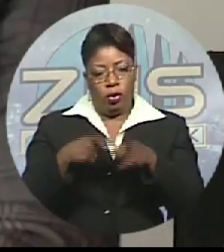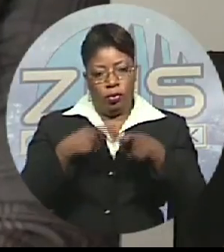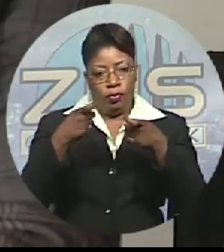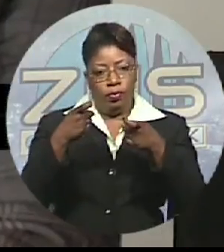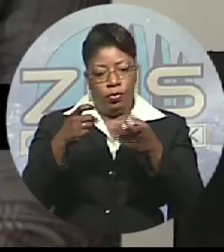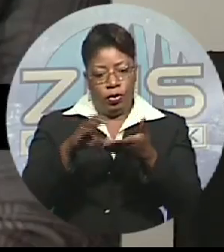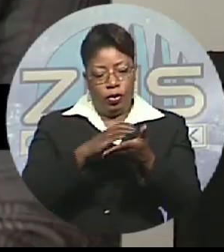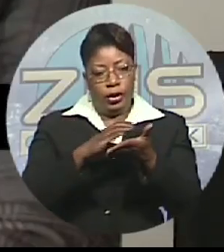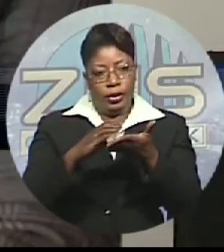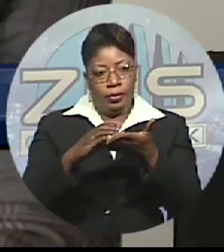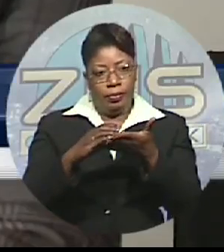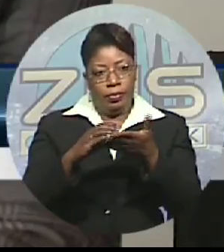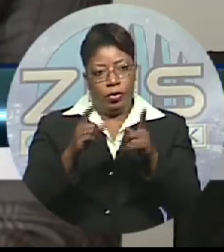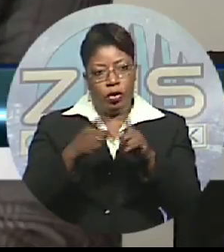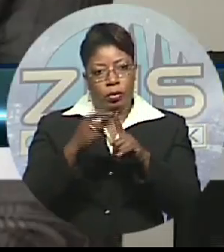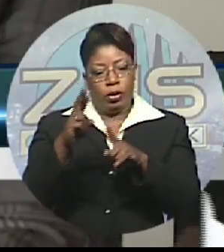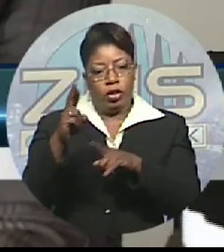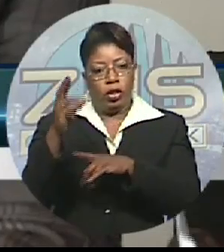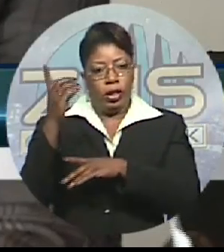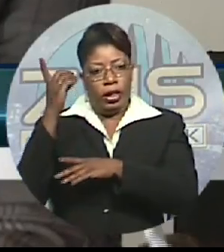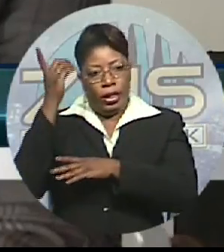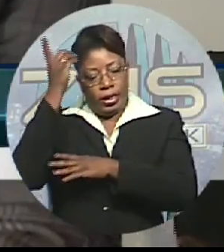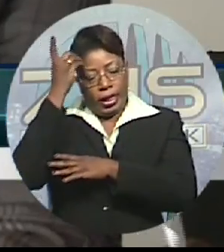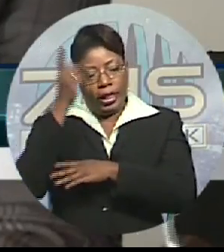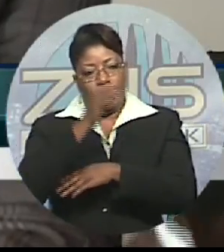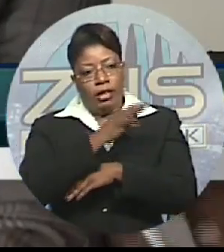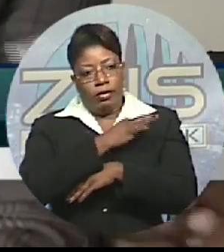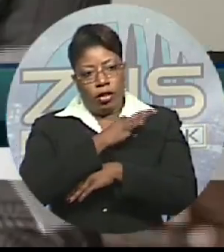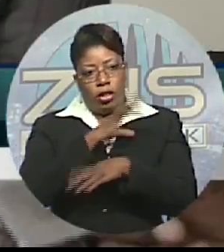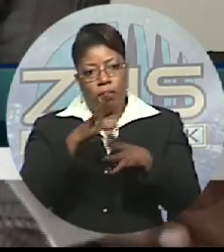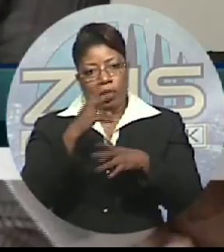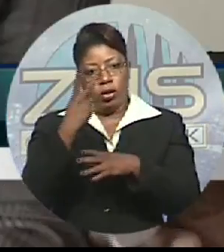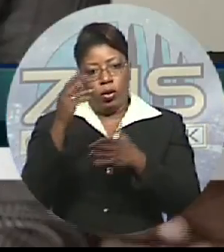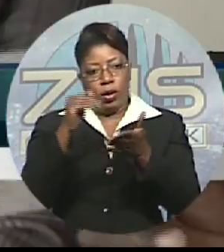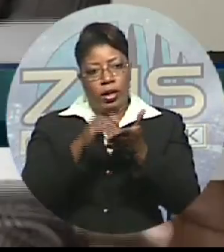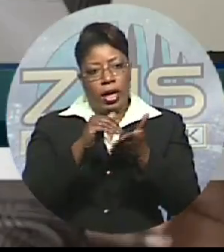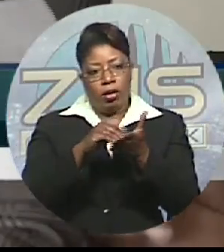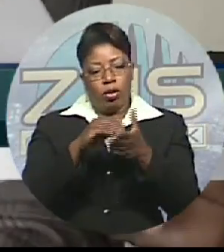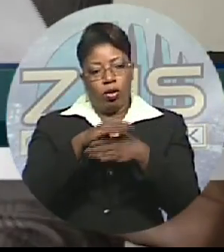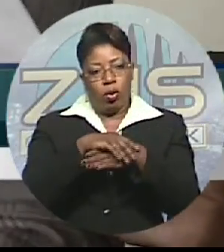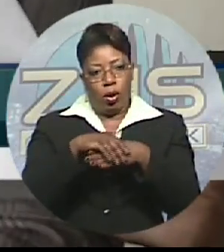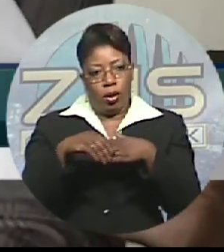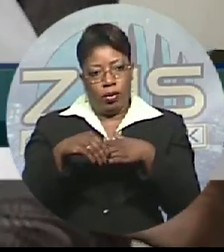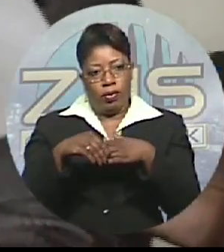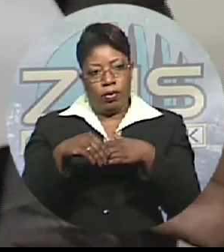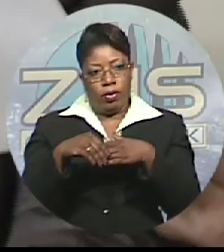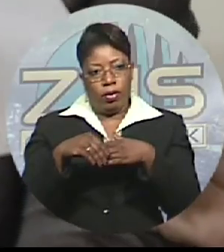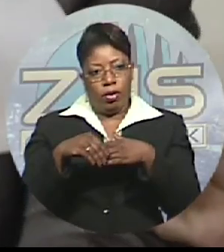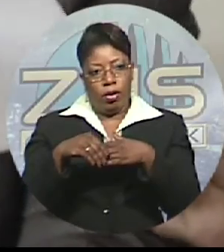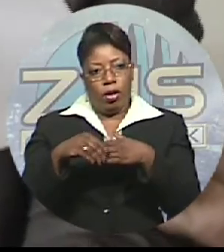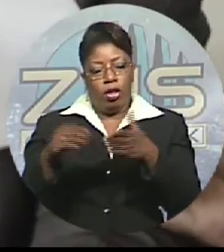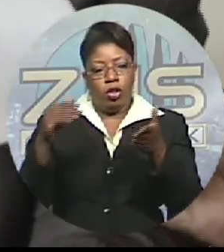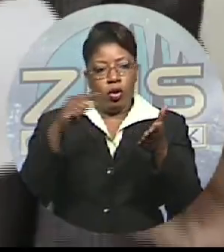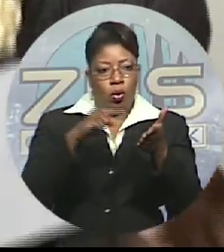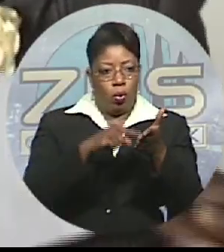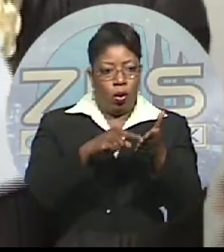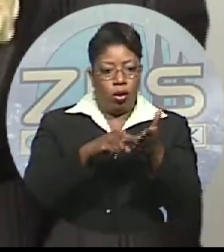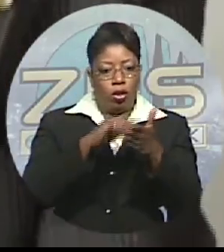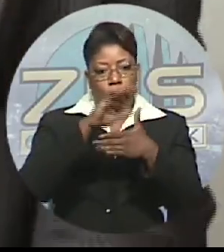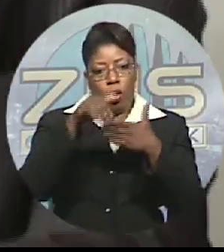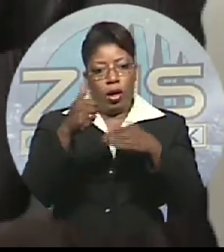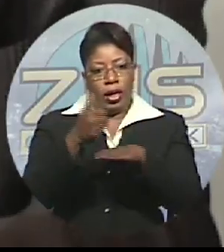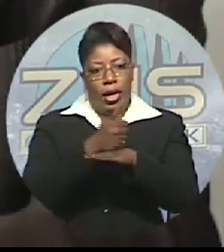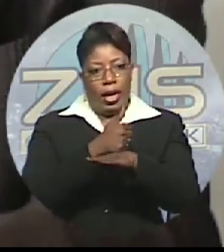check to Mr. Danny Ferguson in the amount of $2,000 towards the All-Andres